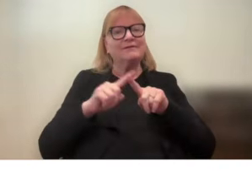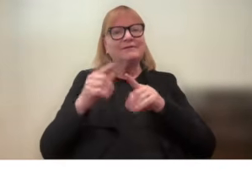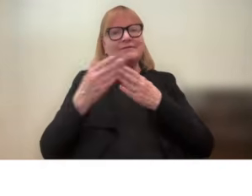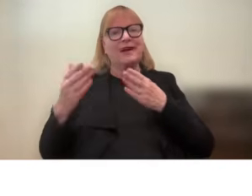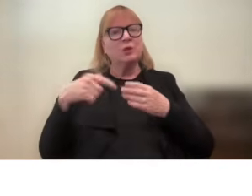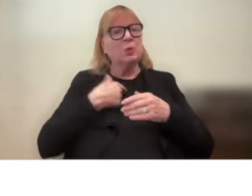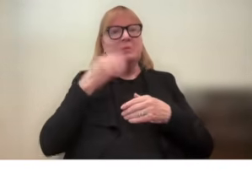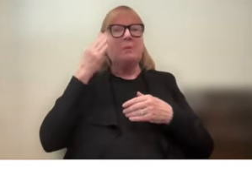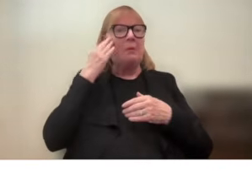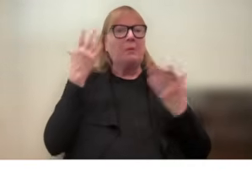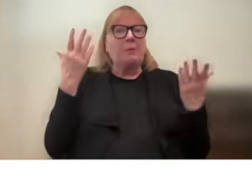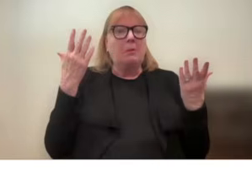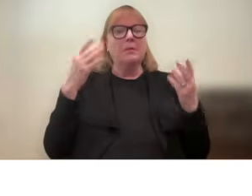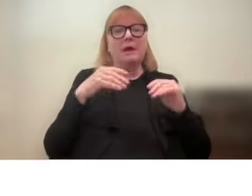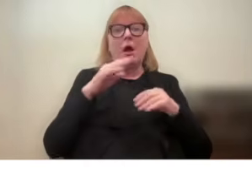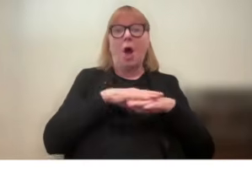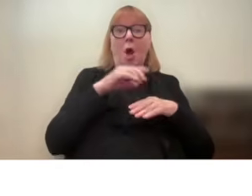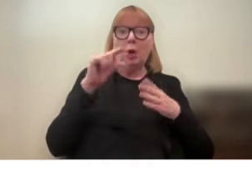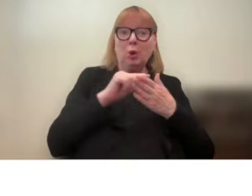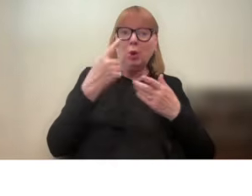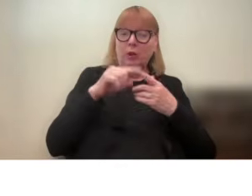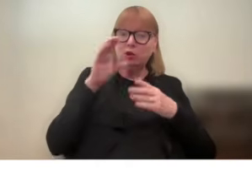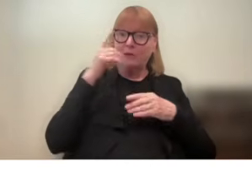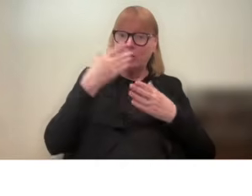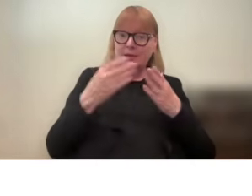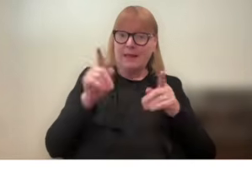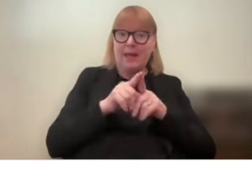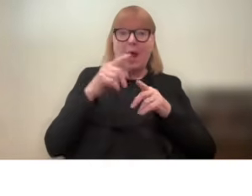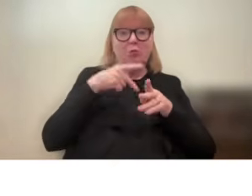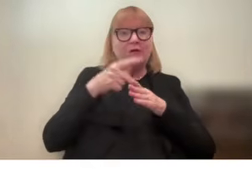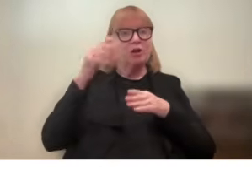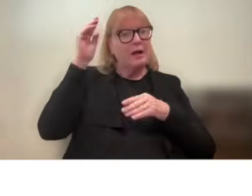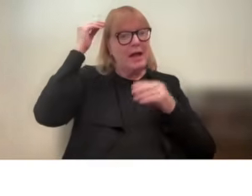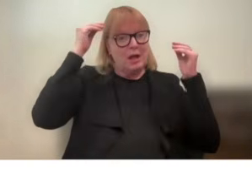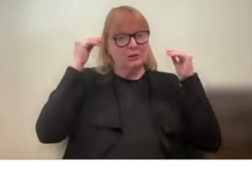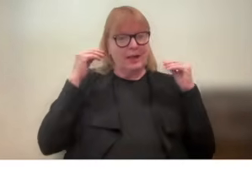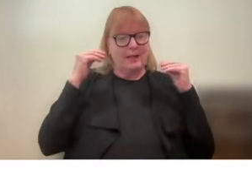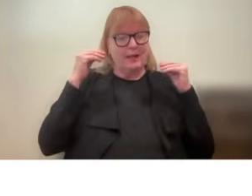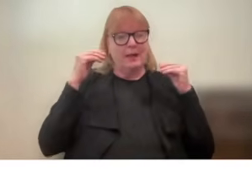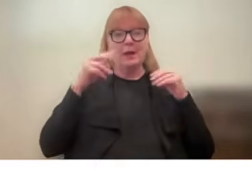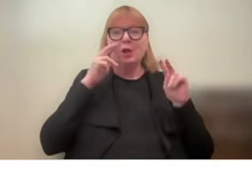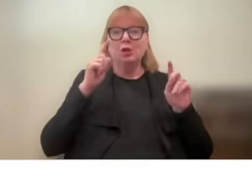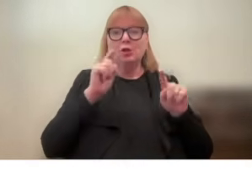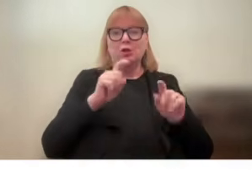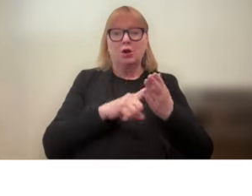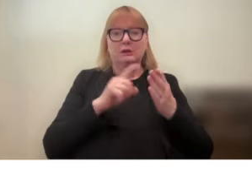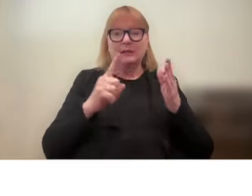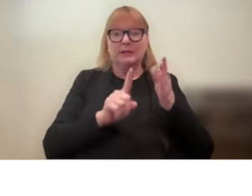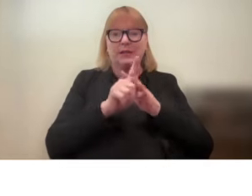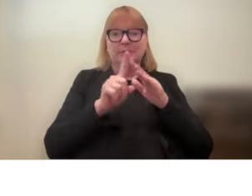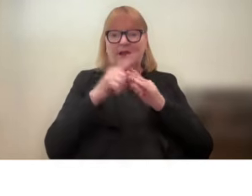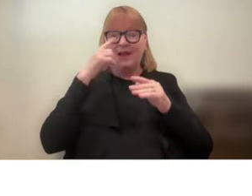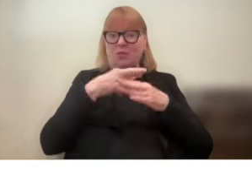even be aware of. On Google, when you search for something like professional hairstyle, notice what comes up. Do you think